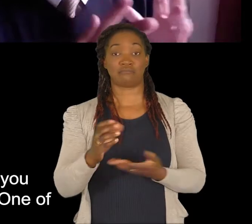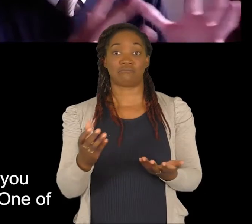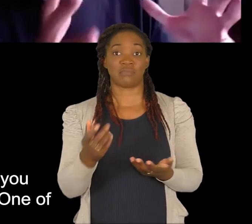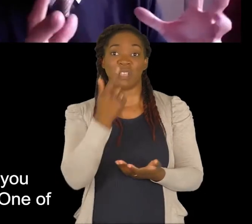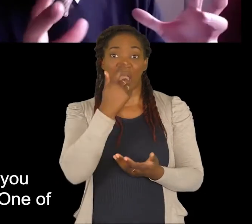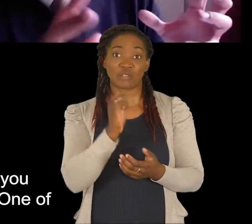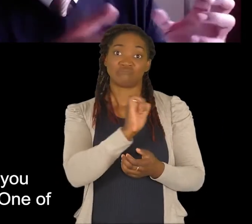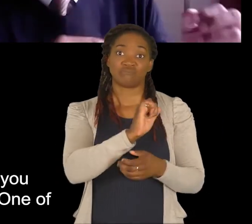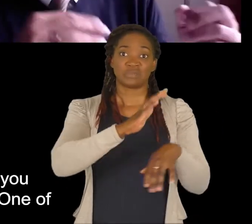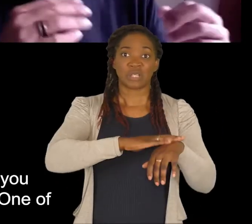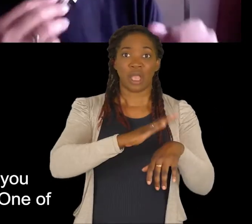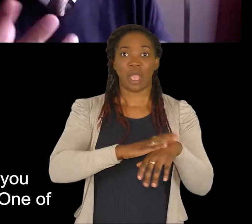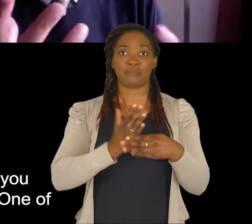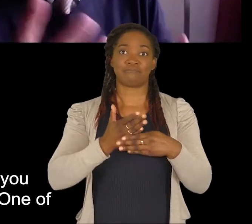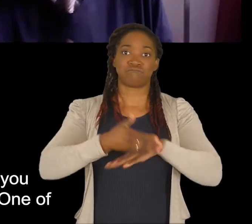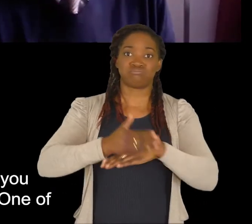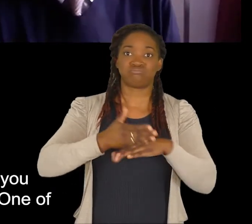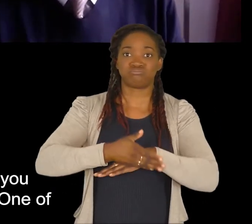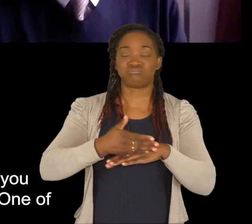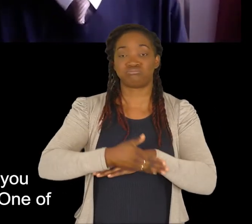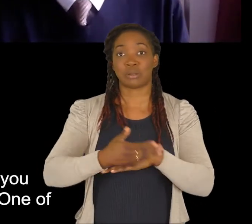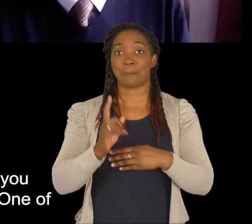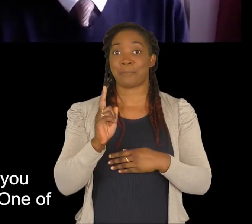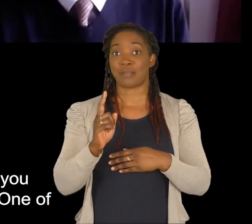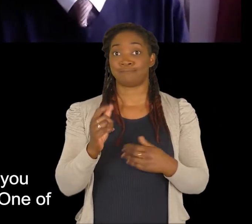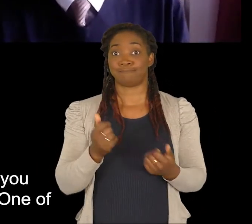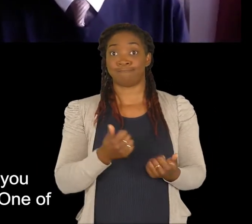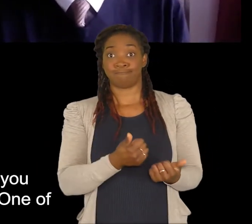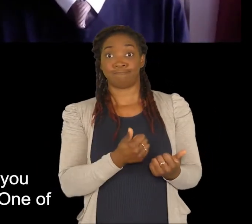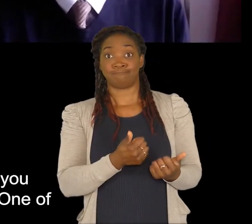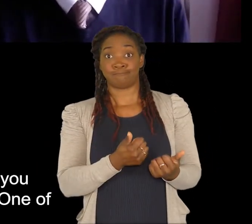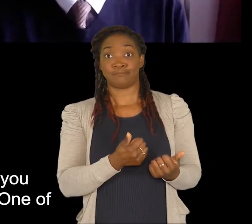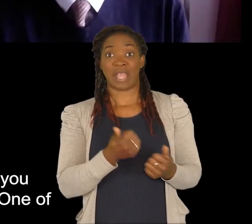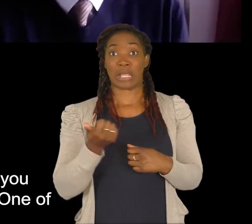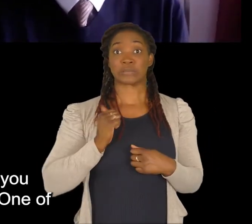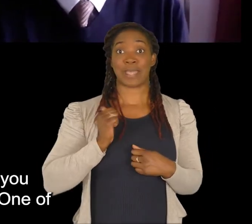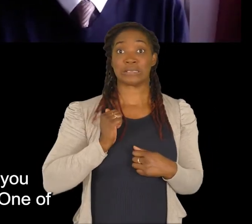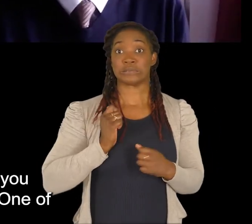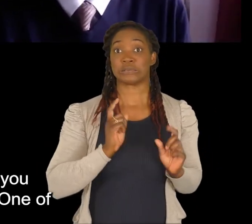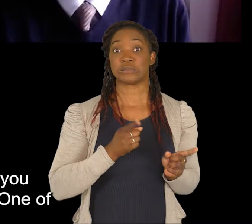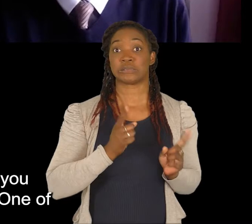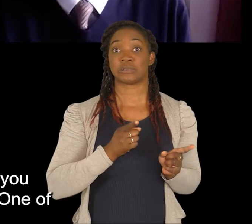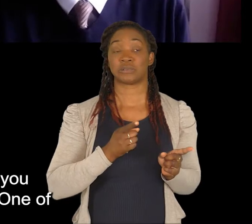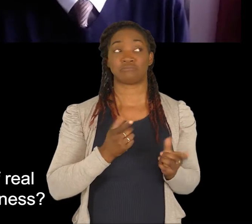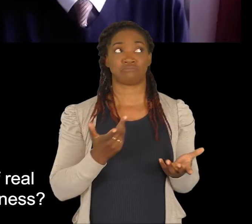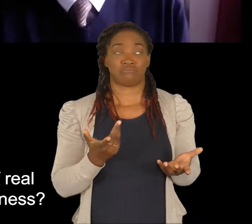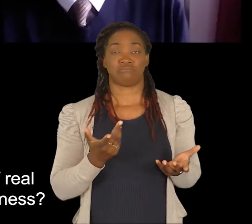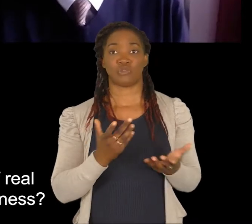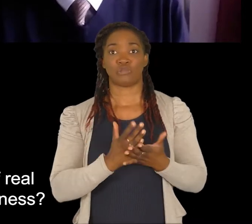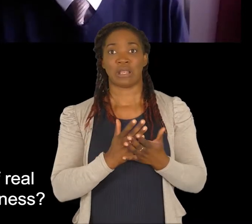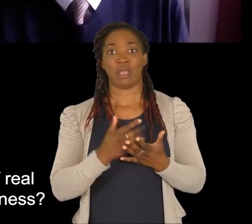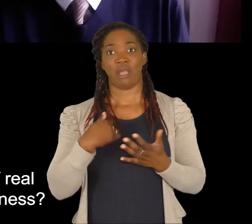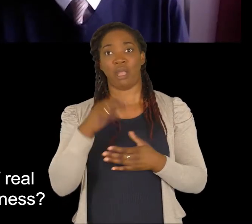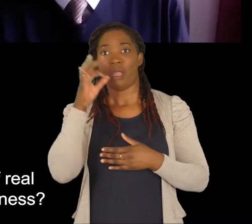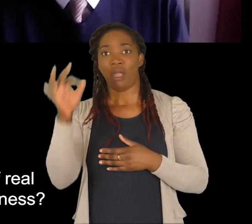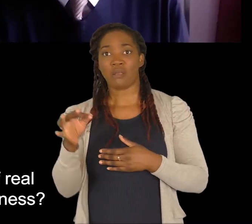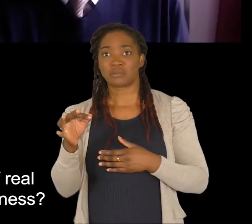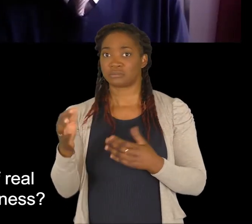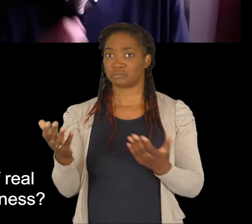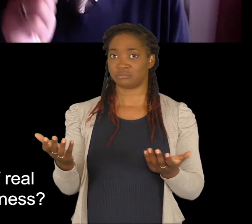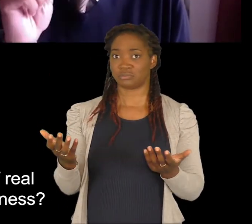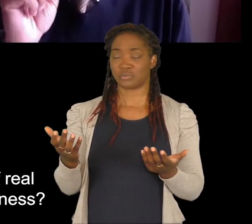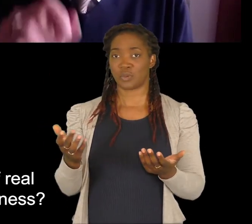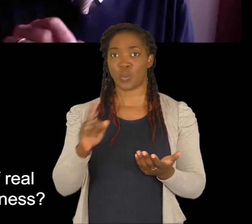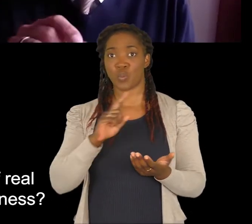good putting in your time and putting in your effort, but you know what? That's expected. That's expected. You know, one of the questions I often ask is,